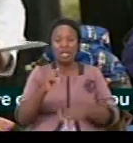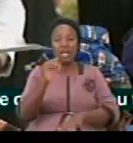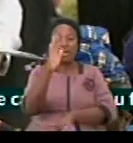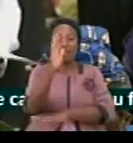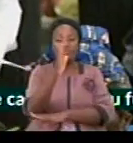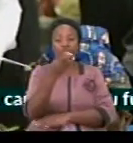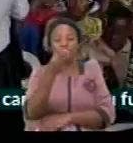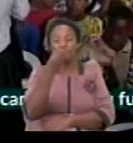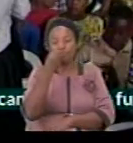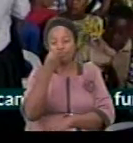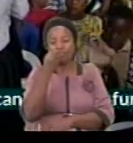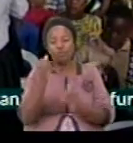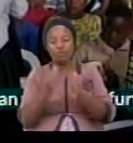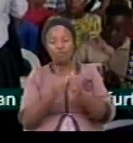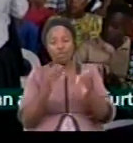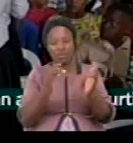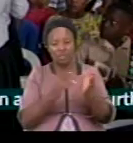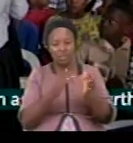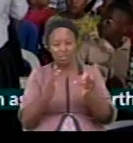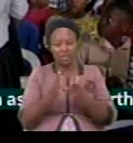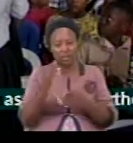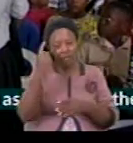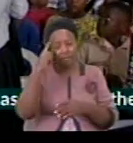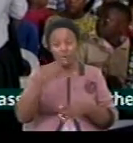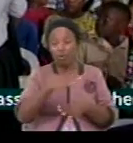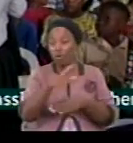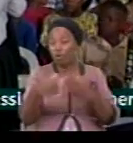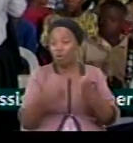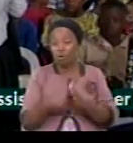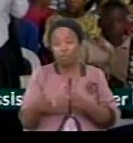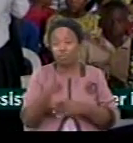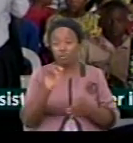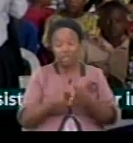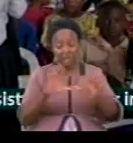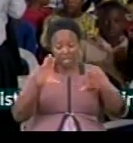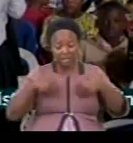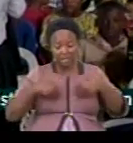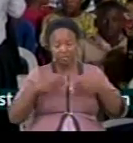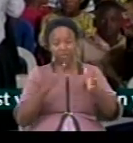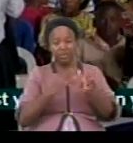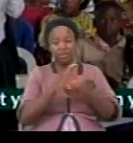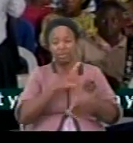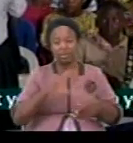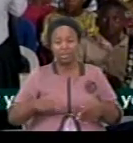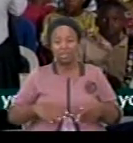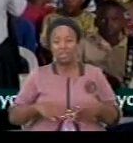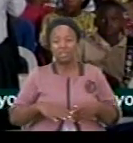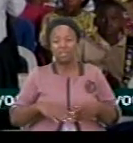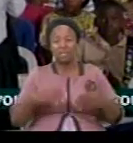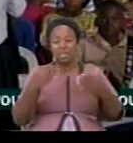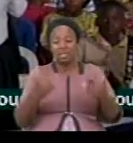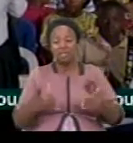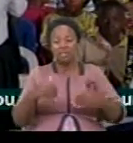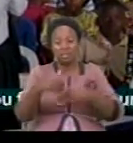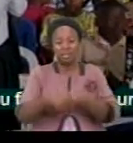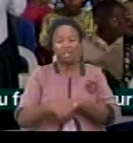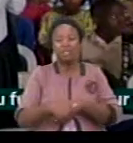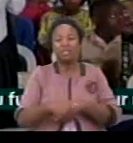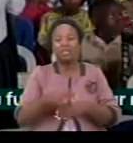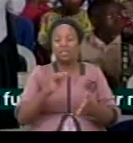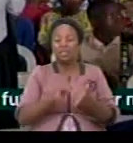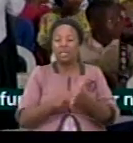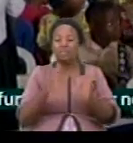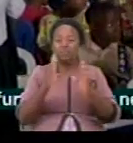and that meeting will hold tomorrow by 2 30 P.M at the